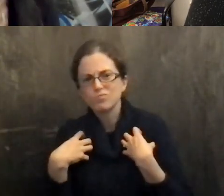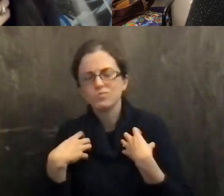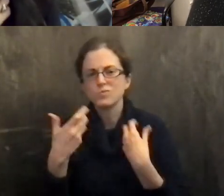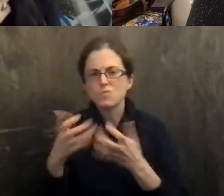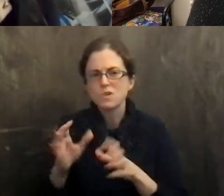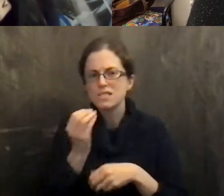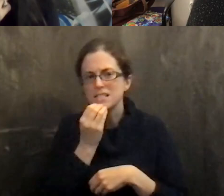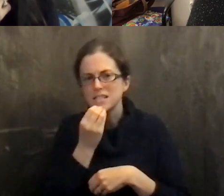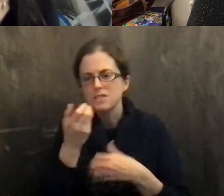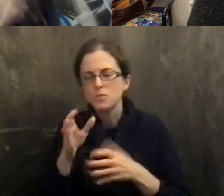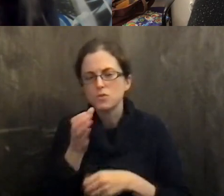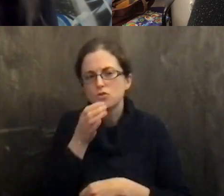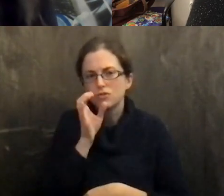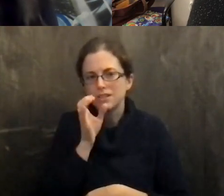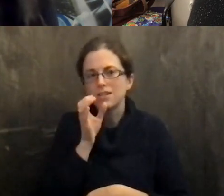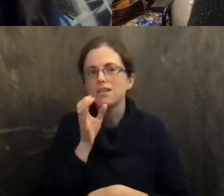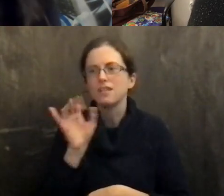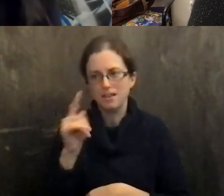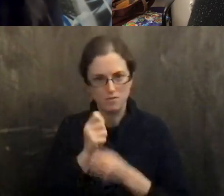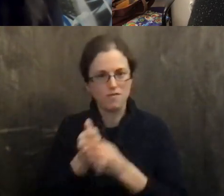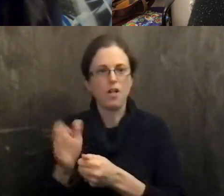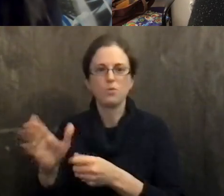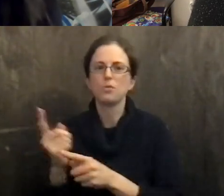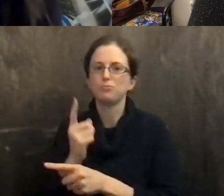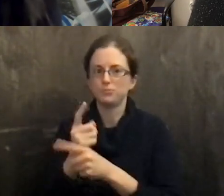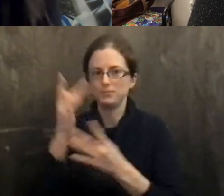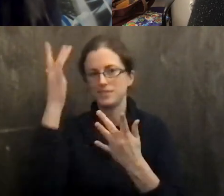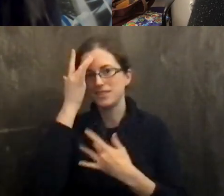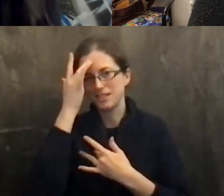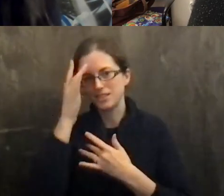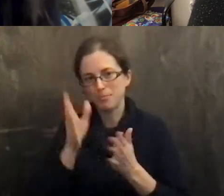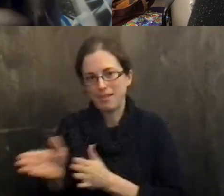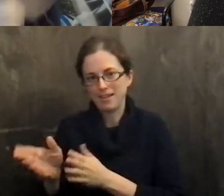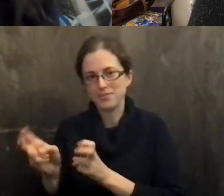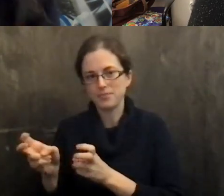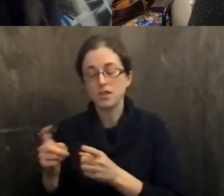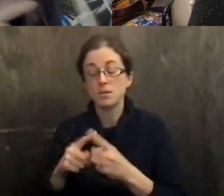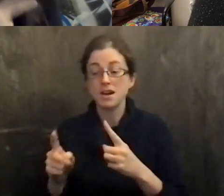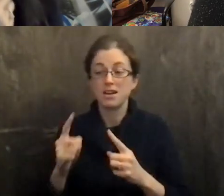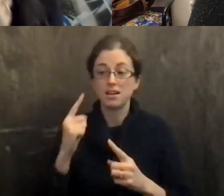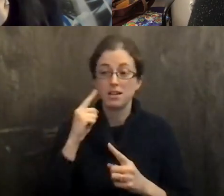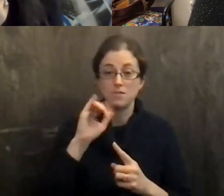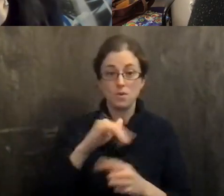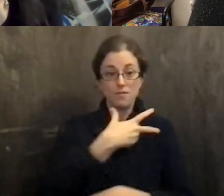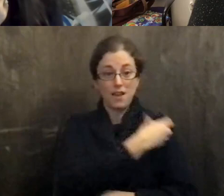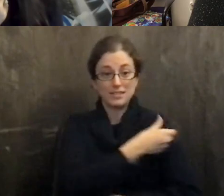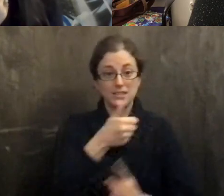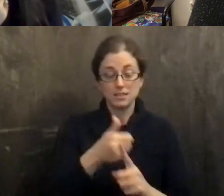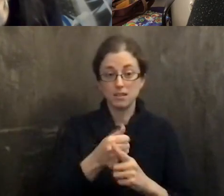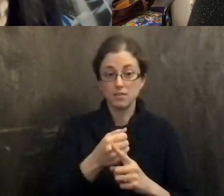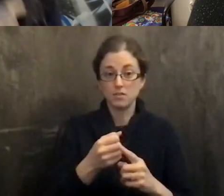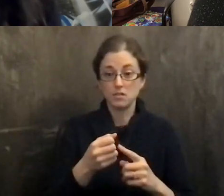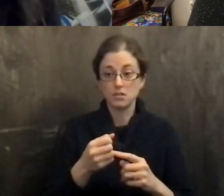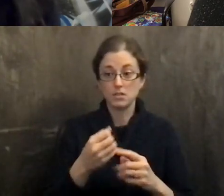put your sick plan into action. But as far as the safety of getting the vaccine or expecting any difference in side effects, I